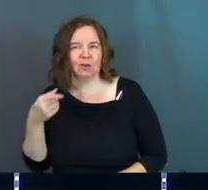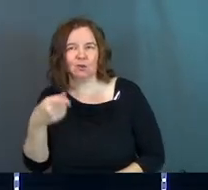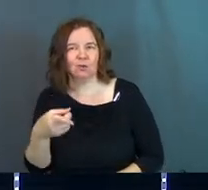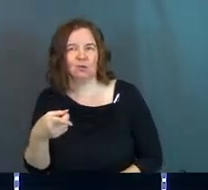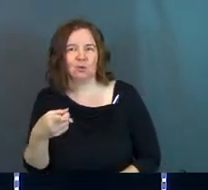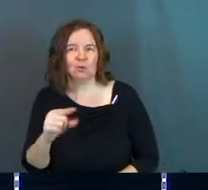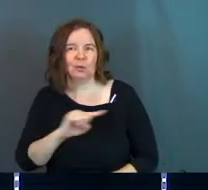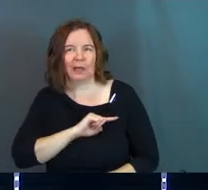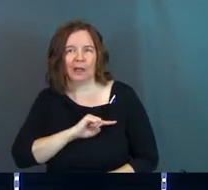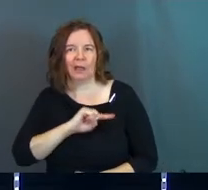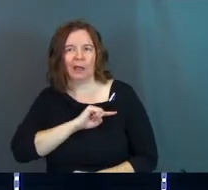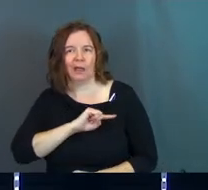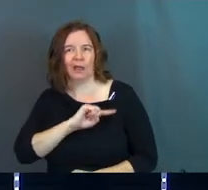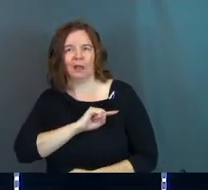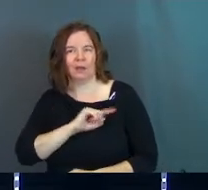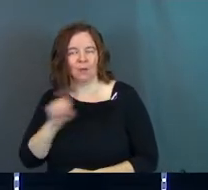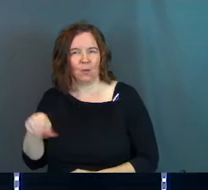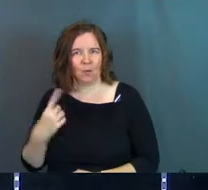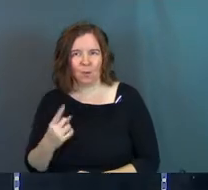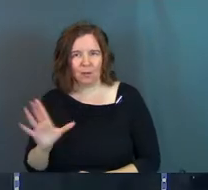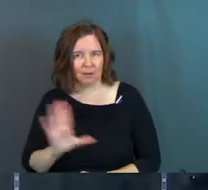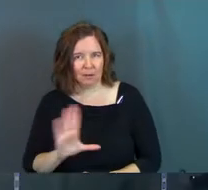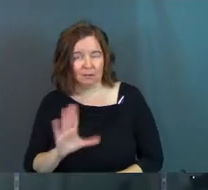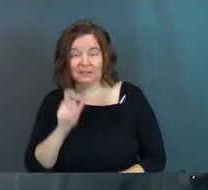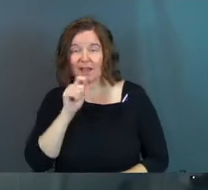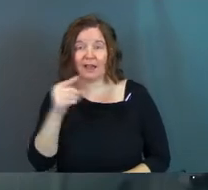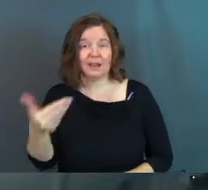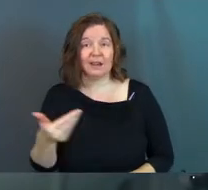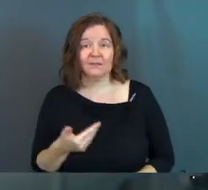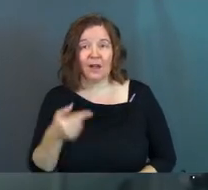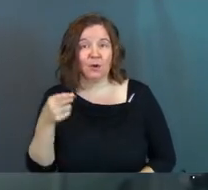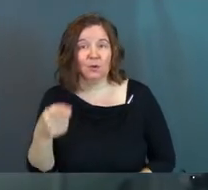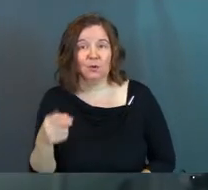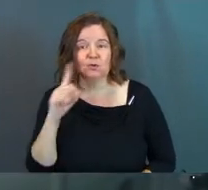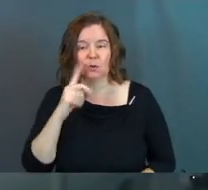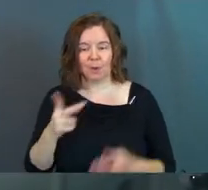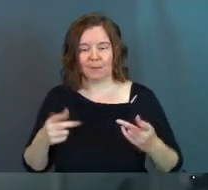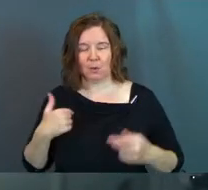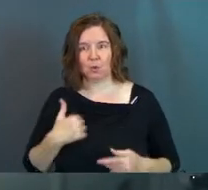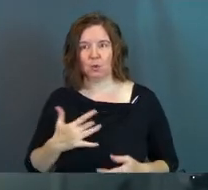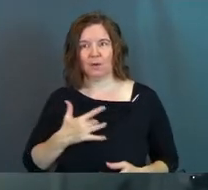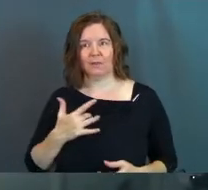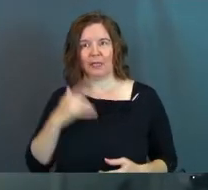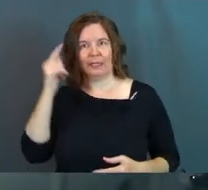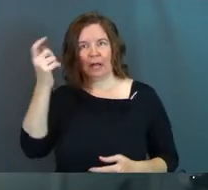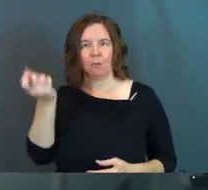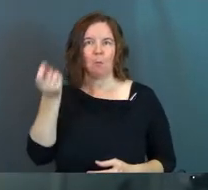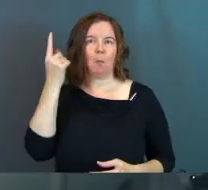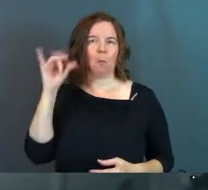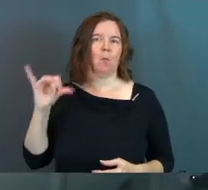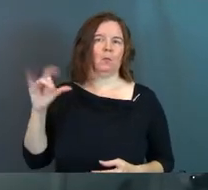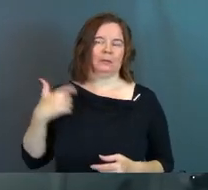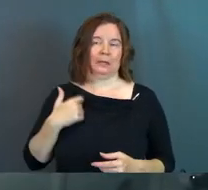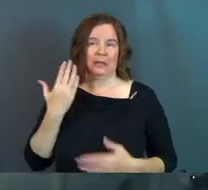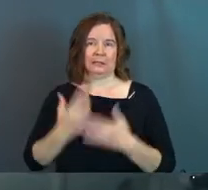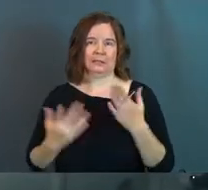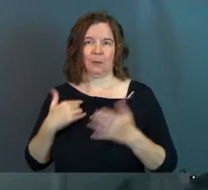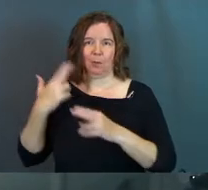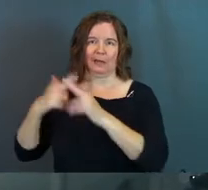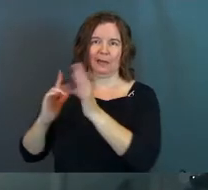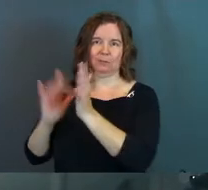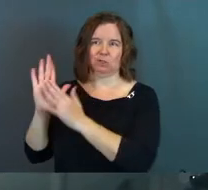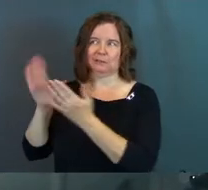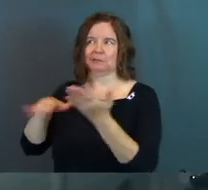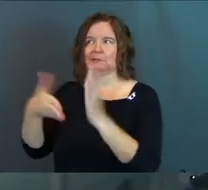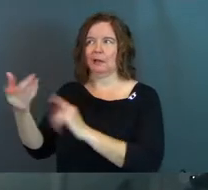to guilt. He has not just invited you to a place where you theologically understand that somebody named